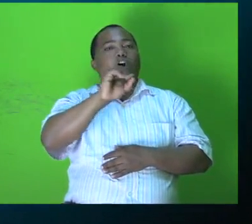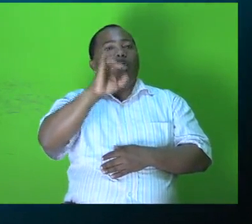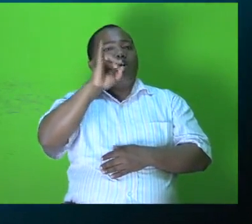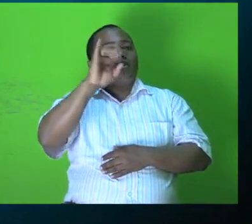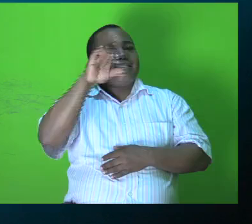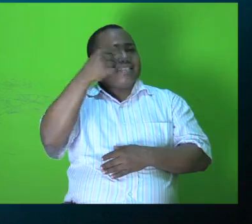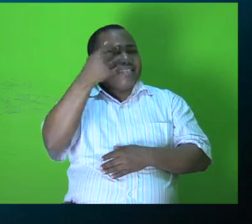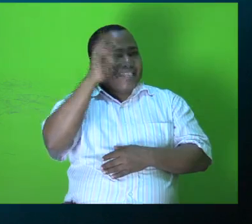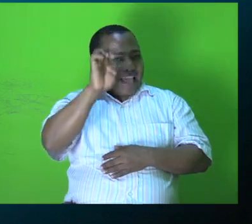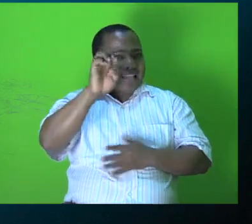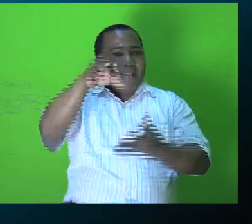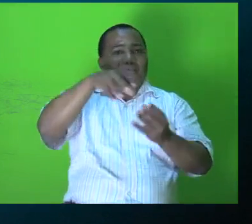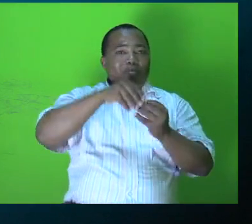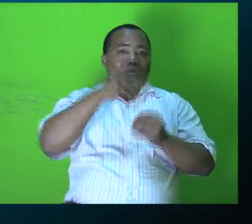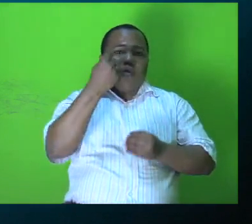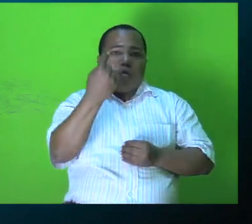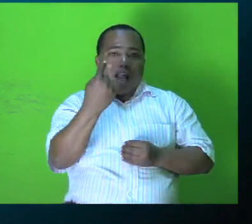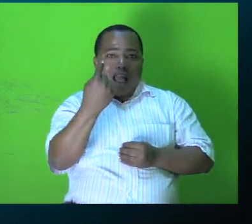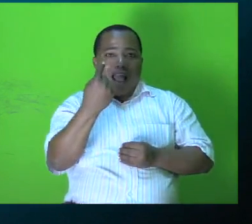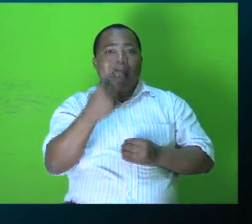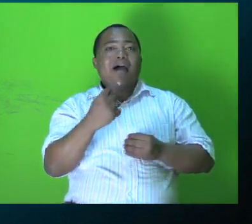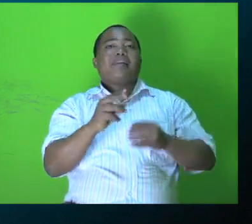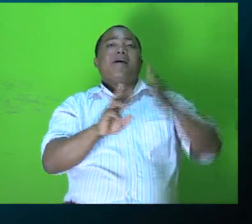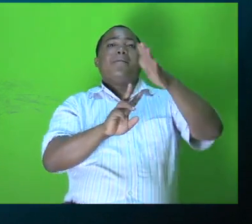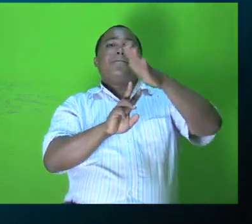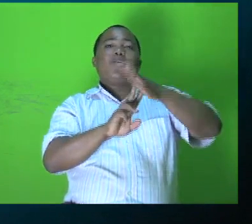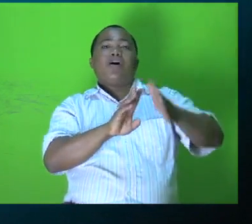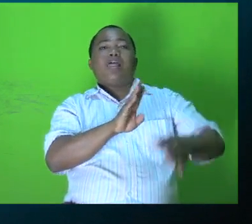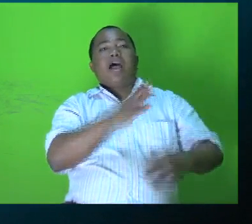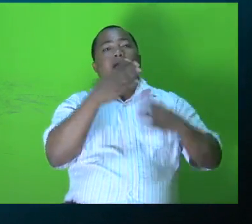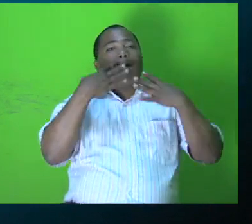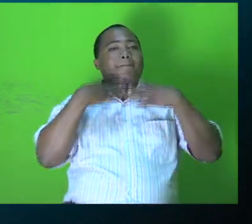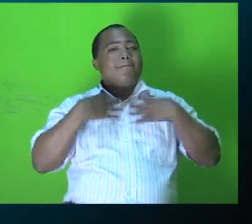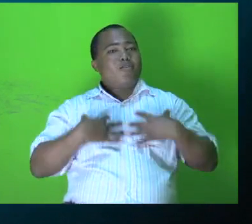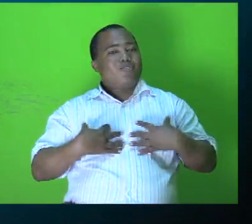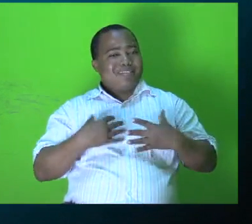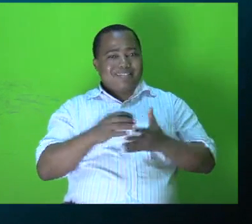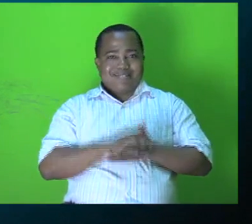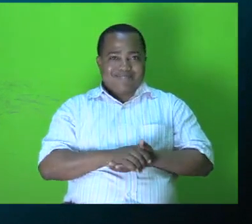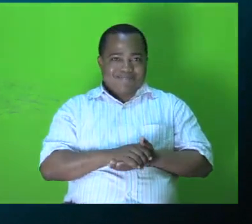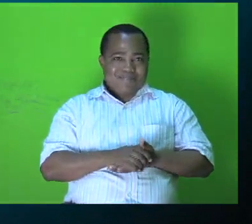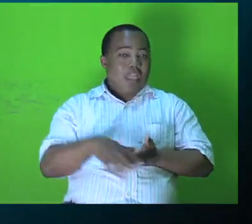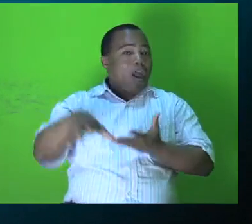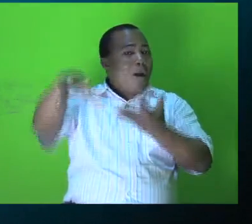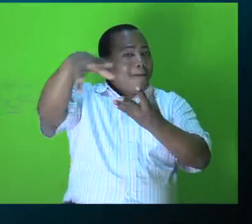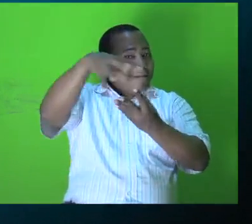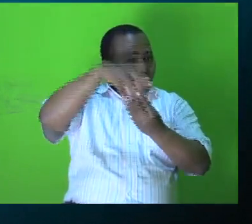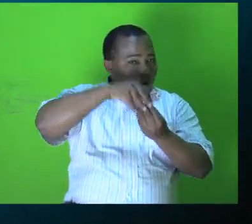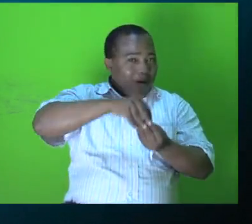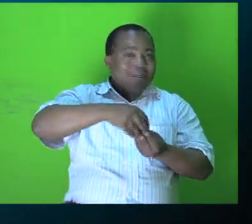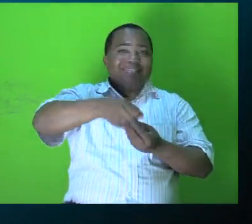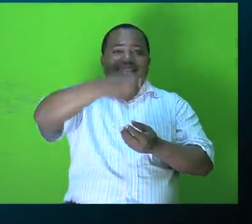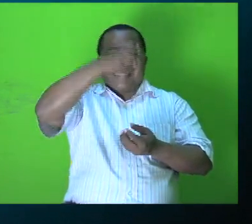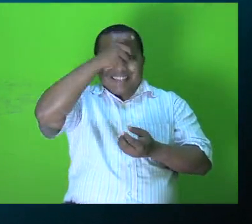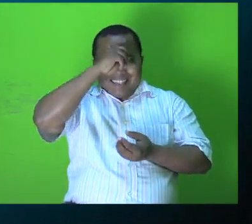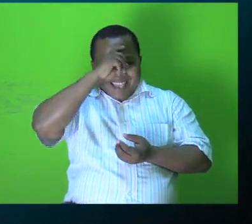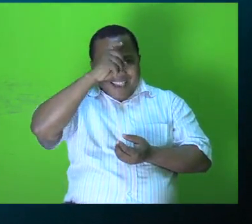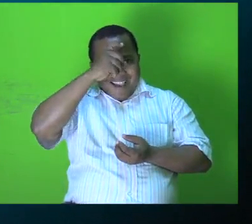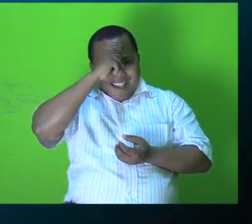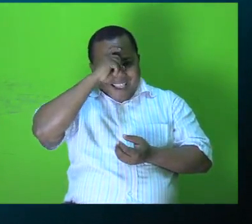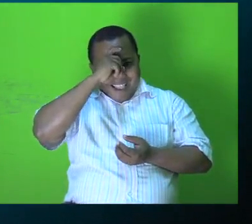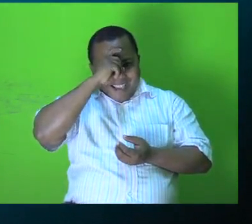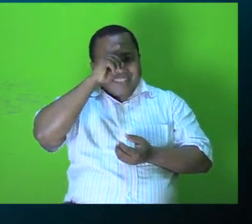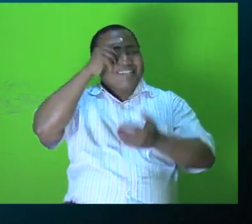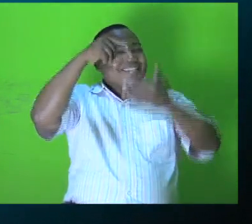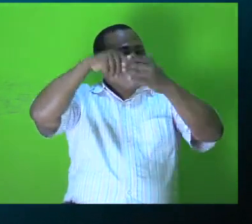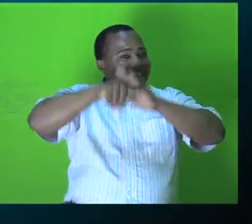and 1 polar body. So both secondary oocytes and